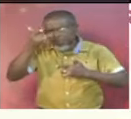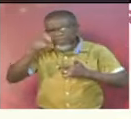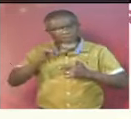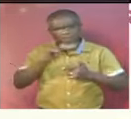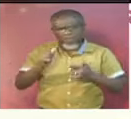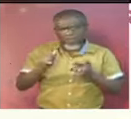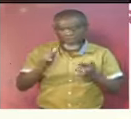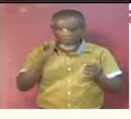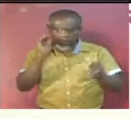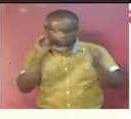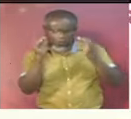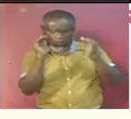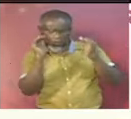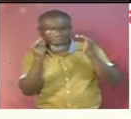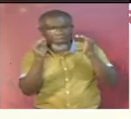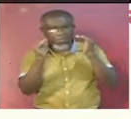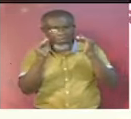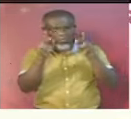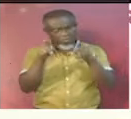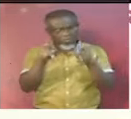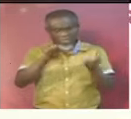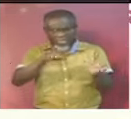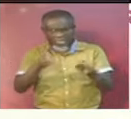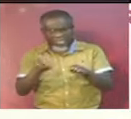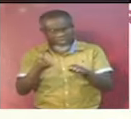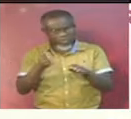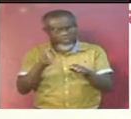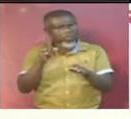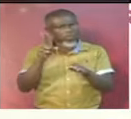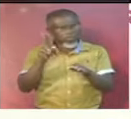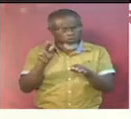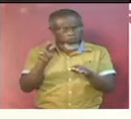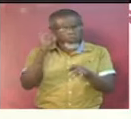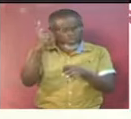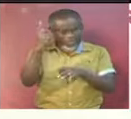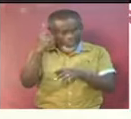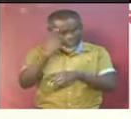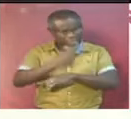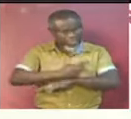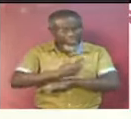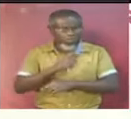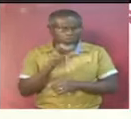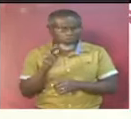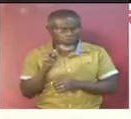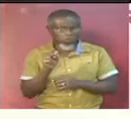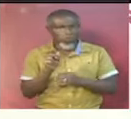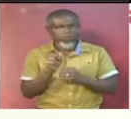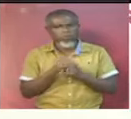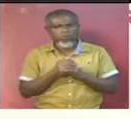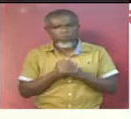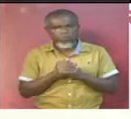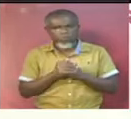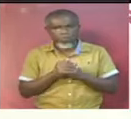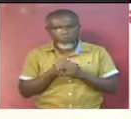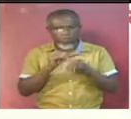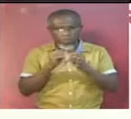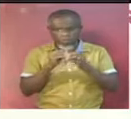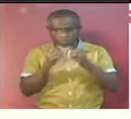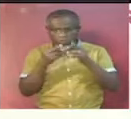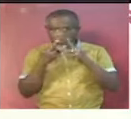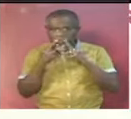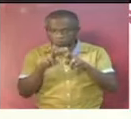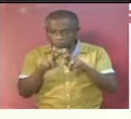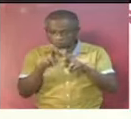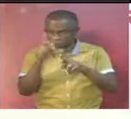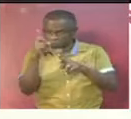number of infections reported on that day. To make the point more clear, the number of infections reported on a day